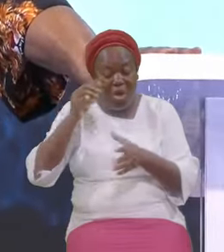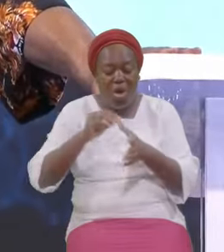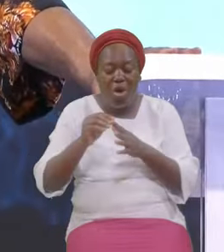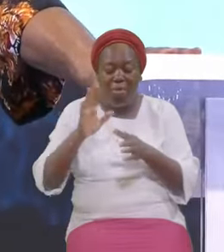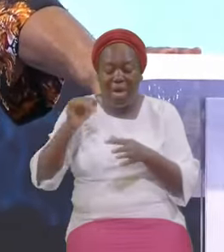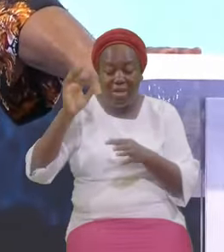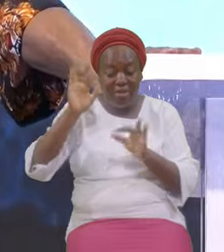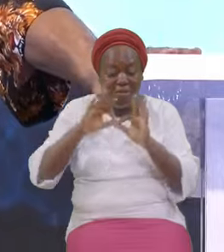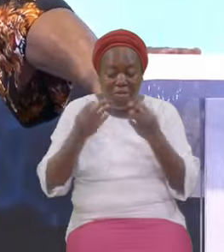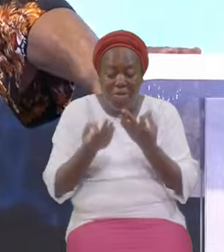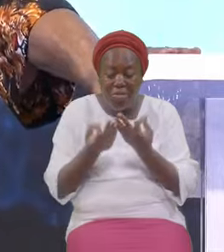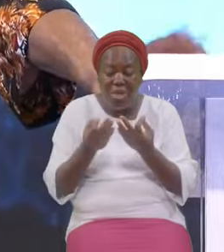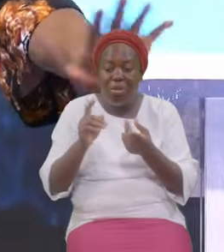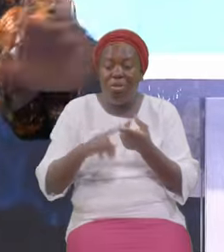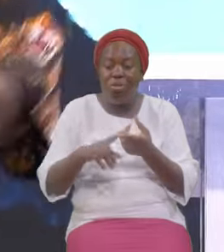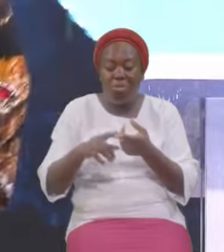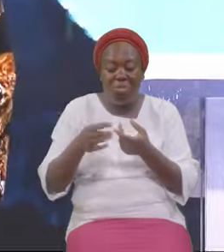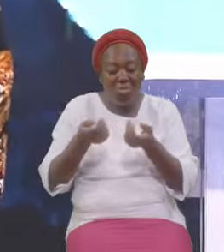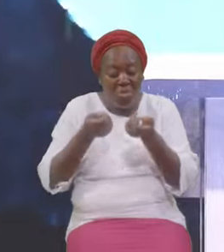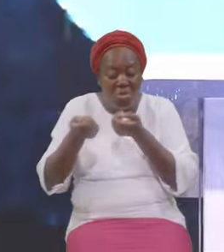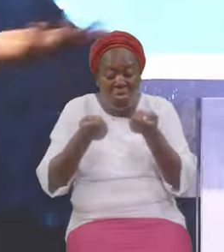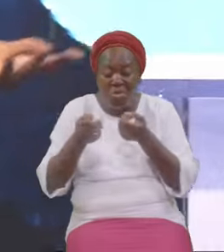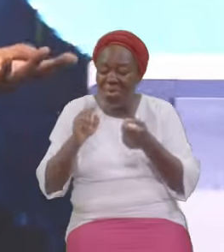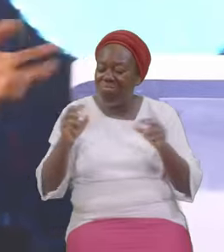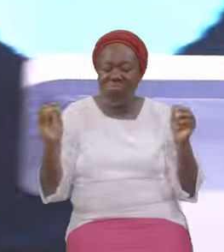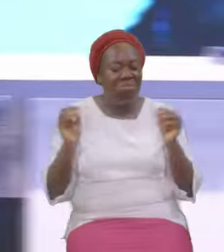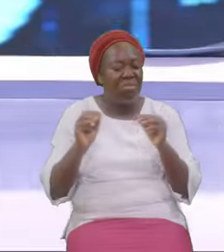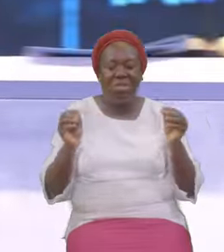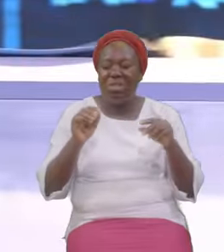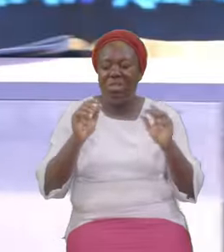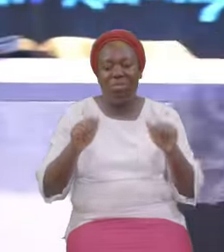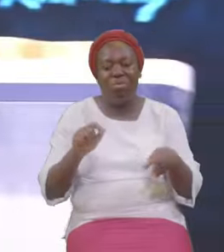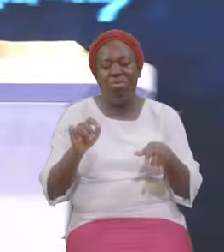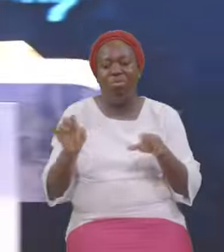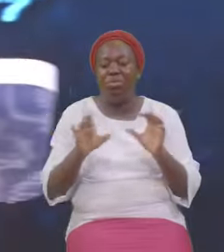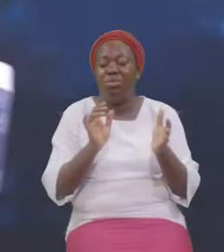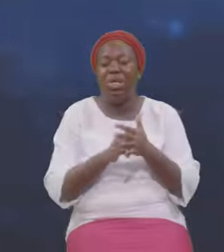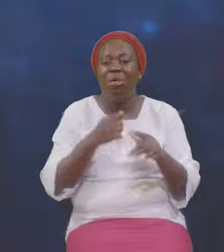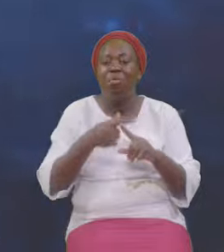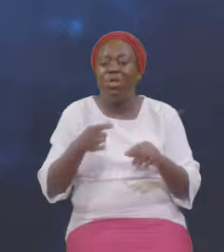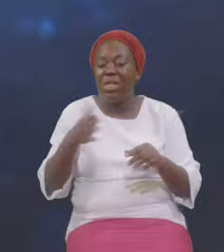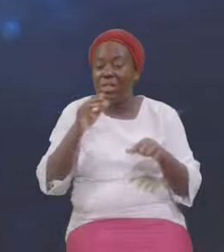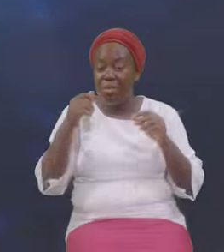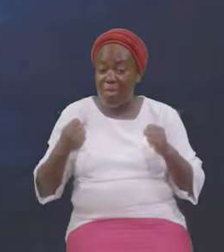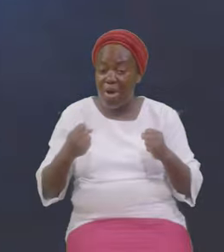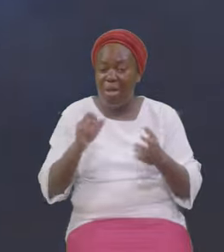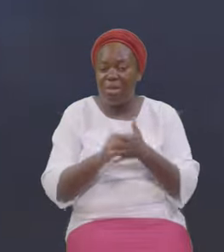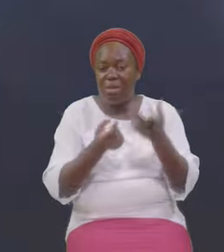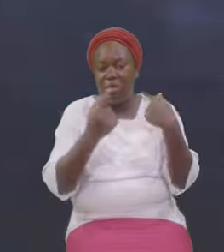him, none of them could do that. But there's a power coming from heaven today.